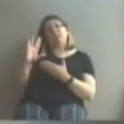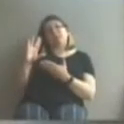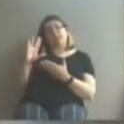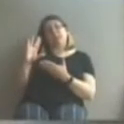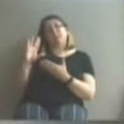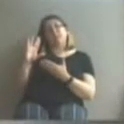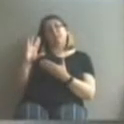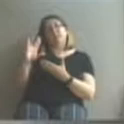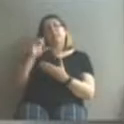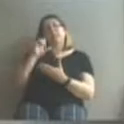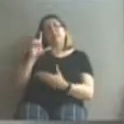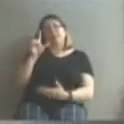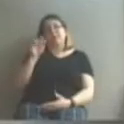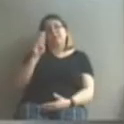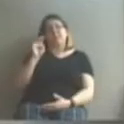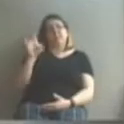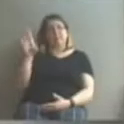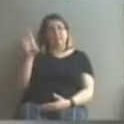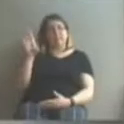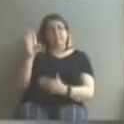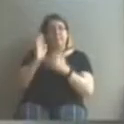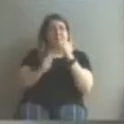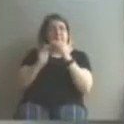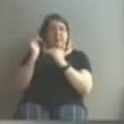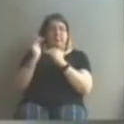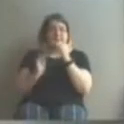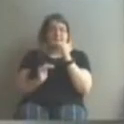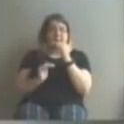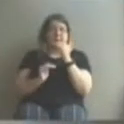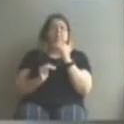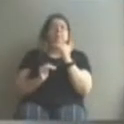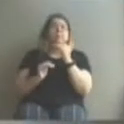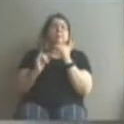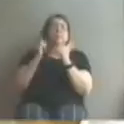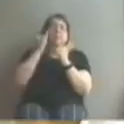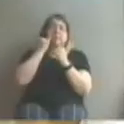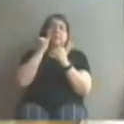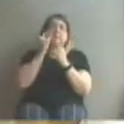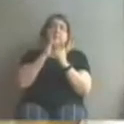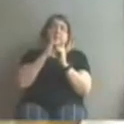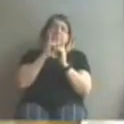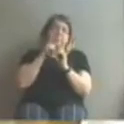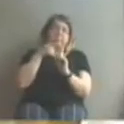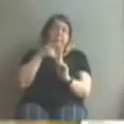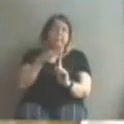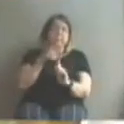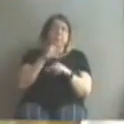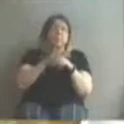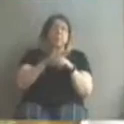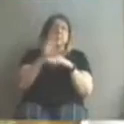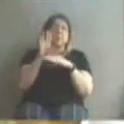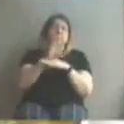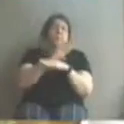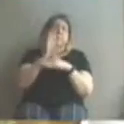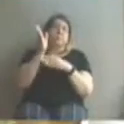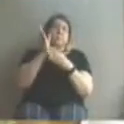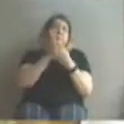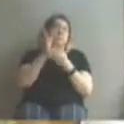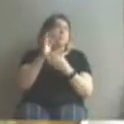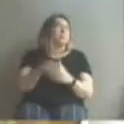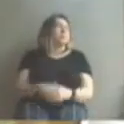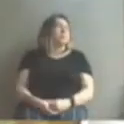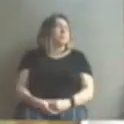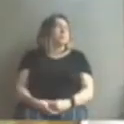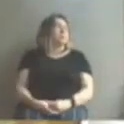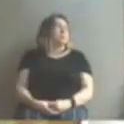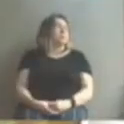to the LAM building, is my understanding, if you're speaking to the one specifically on the business services. That's